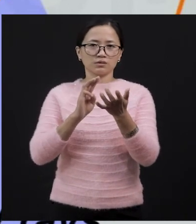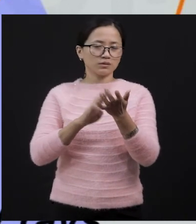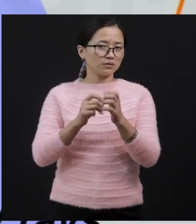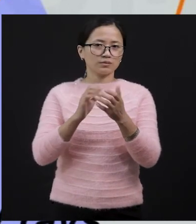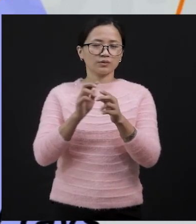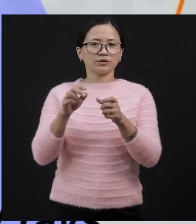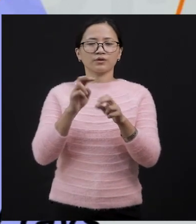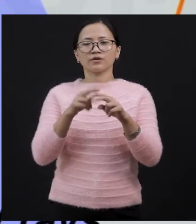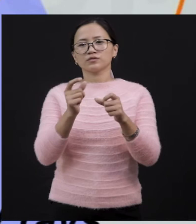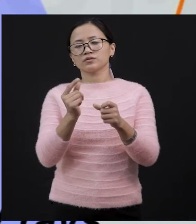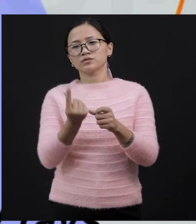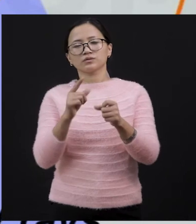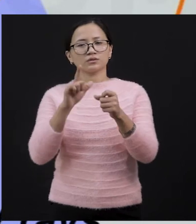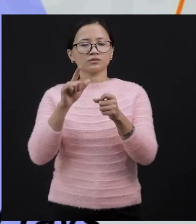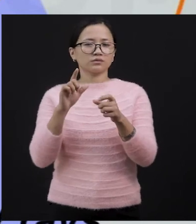rays.